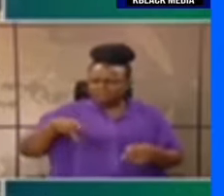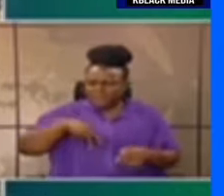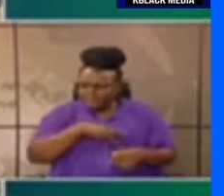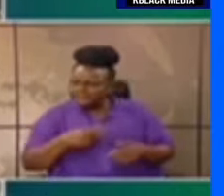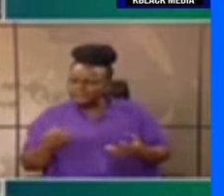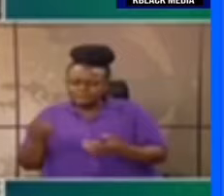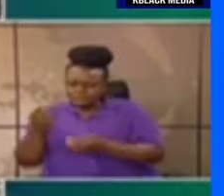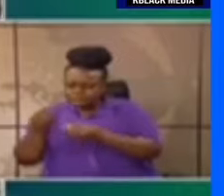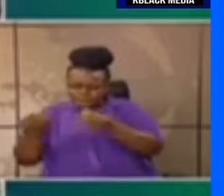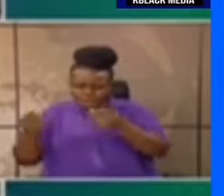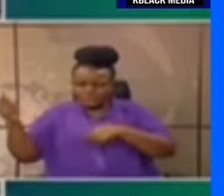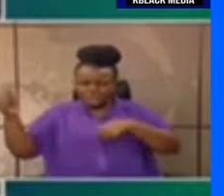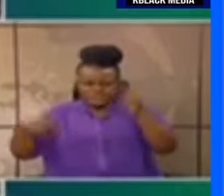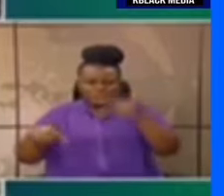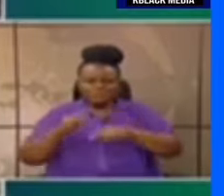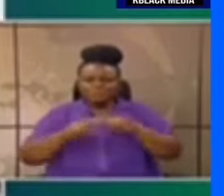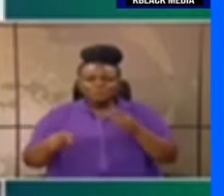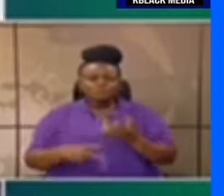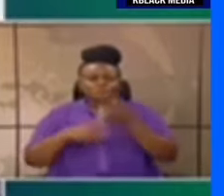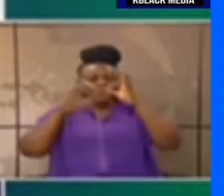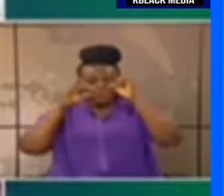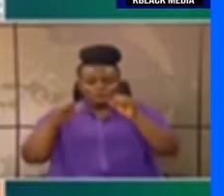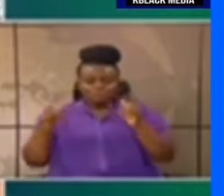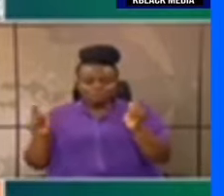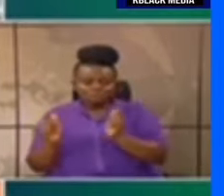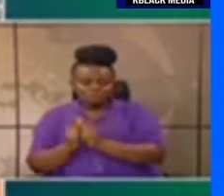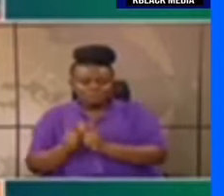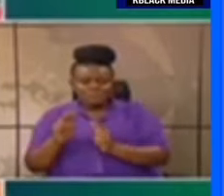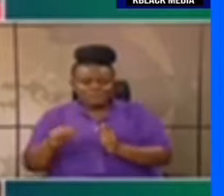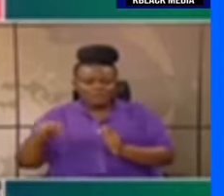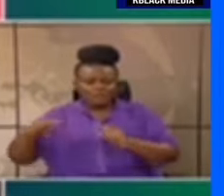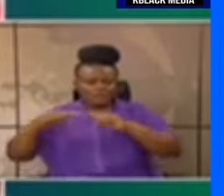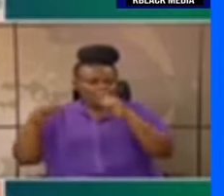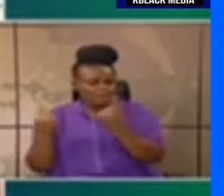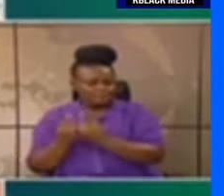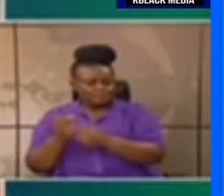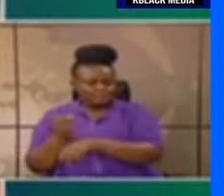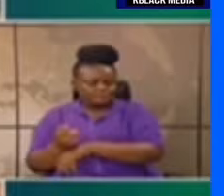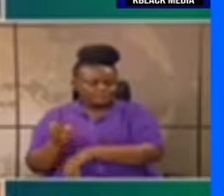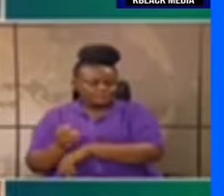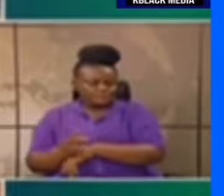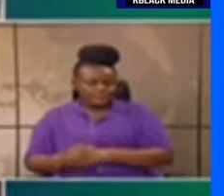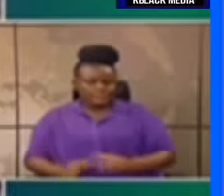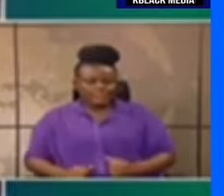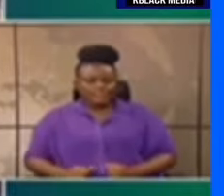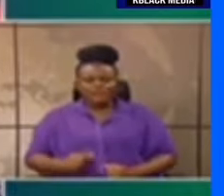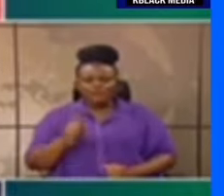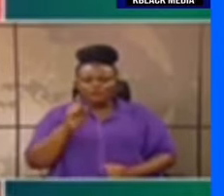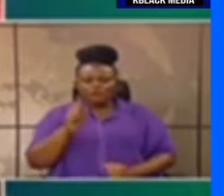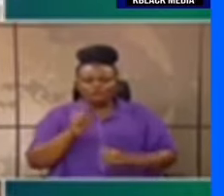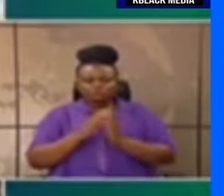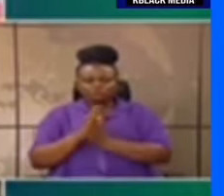Ewo, a year, or Mara Vice President, Exia Party, now on a Omokata, a two of four. One interesting time, best